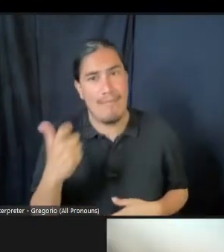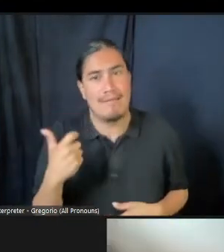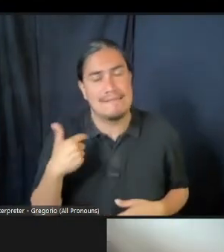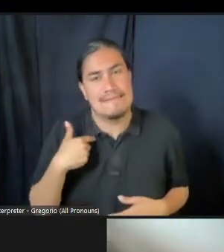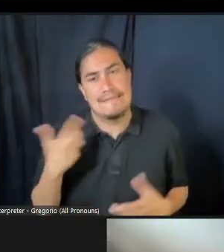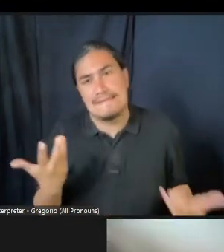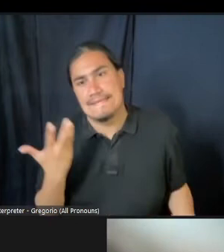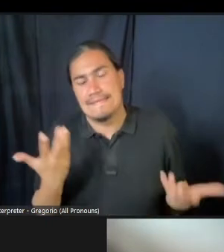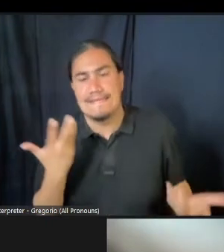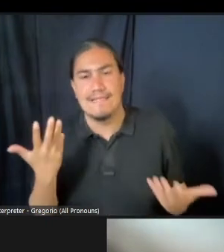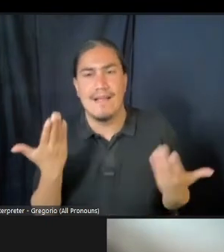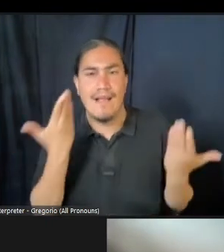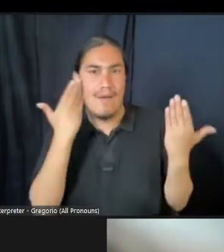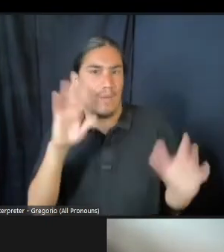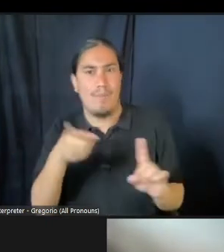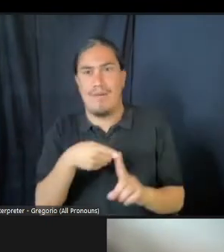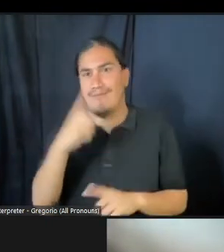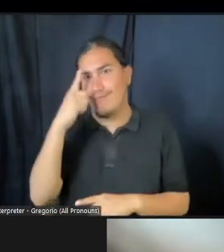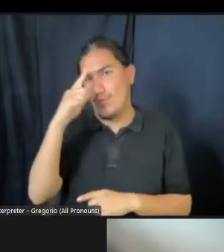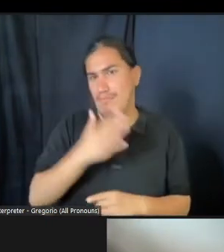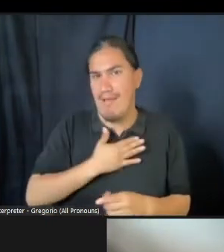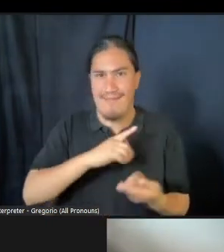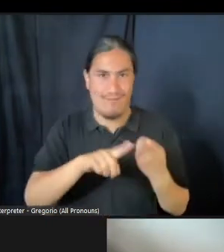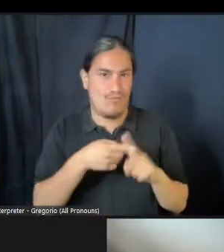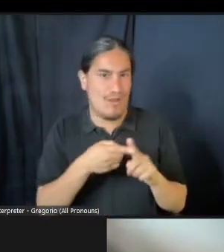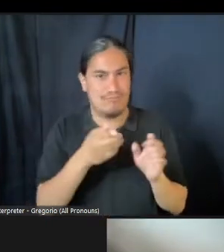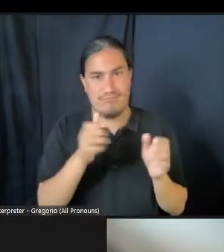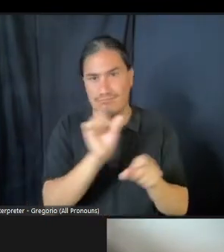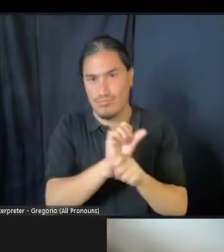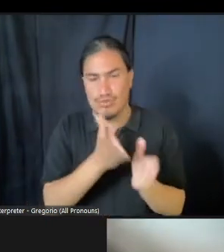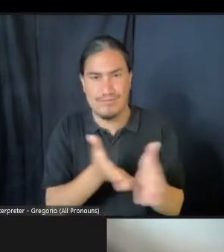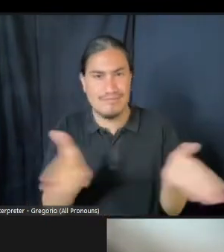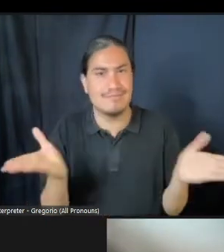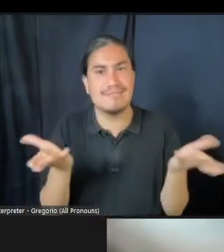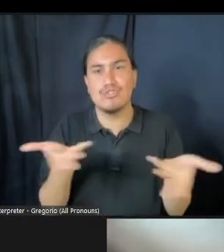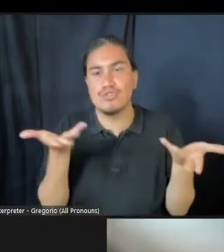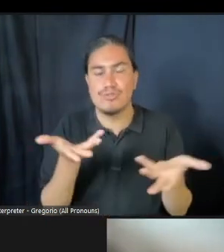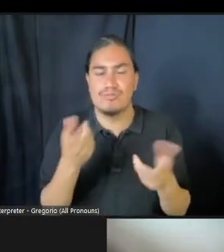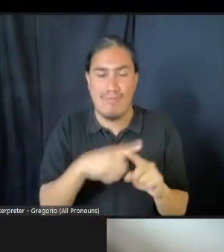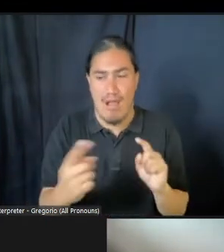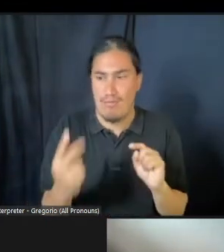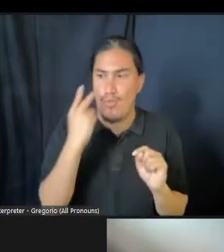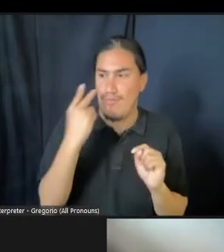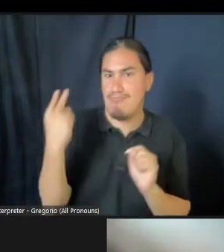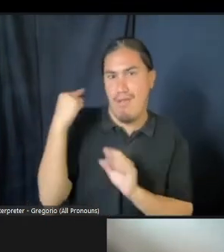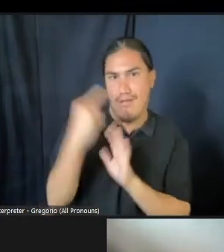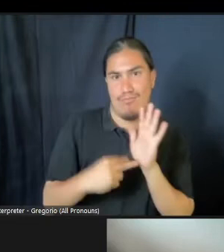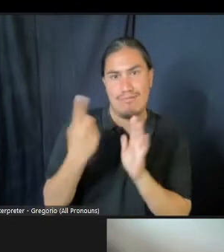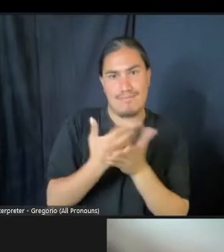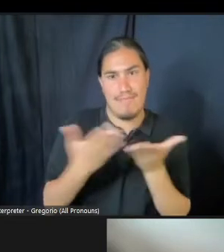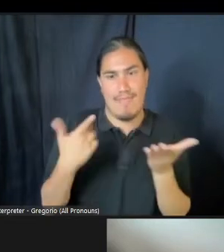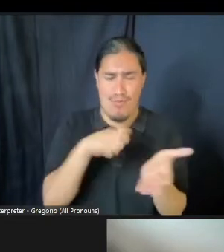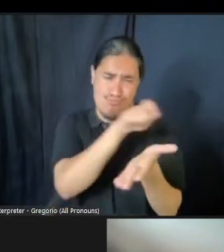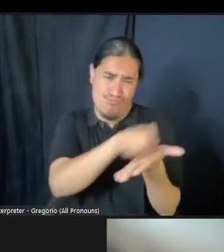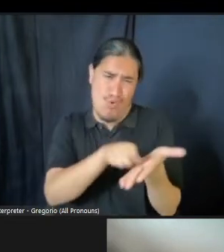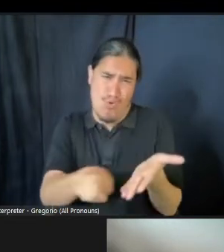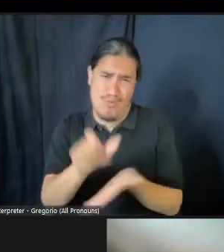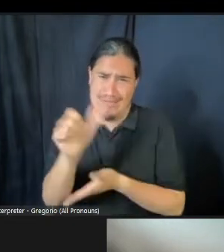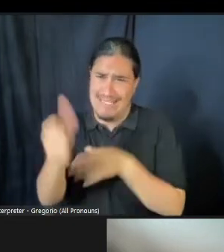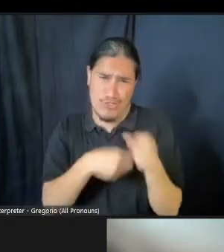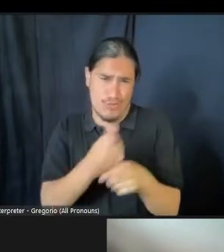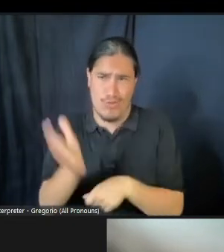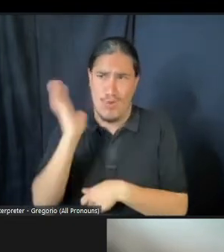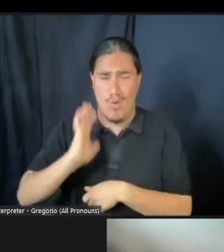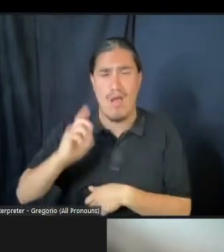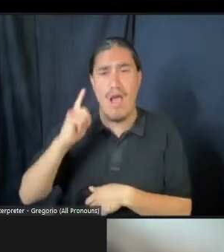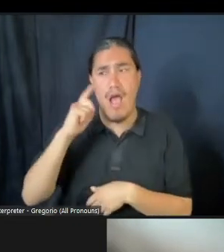know, I don't know about for my friends, colleagues on here, but, you know, going back and reading something that I wrote 10 years ago, I'm like, oh, there's some